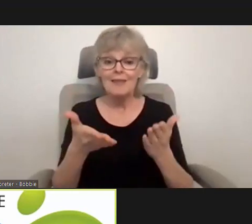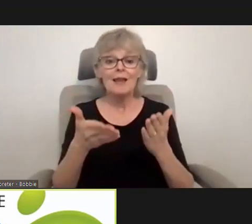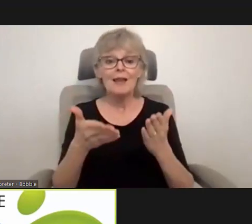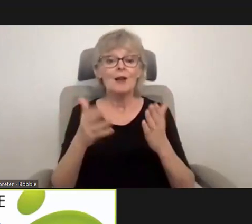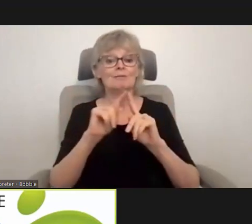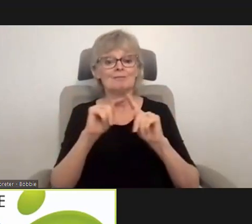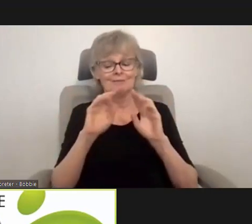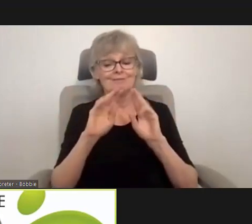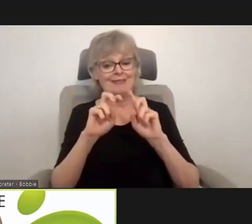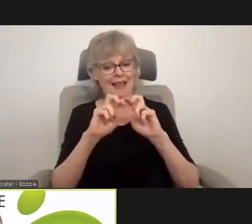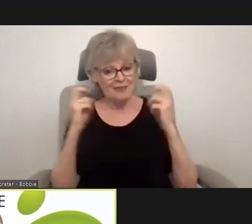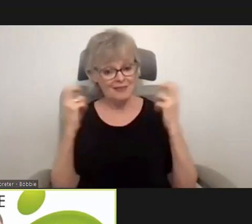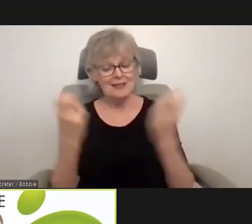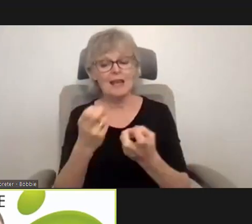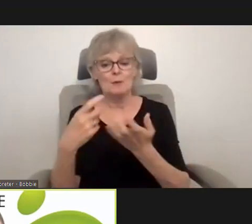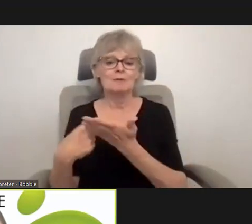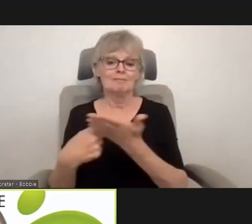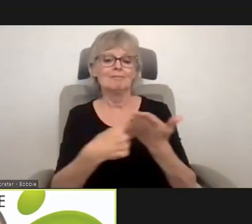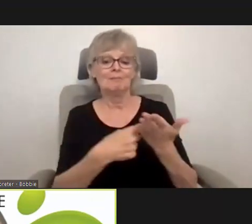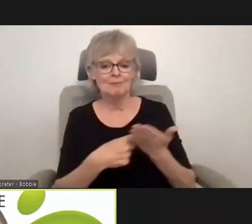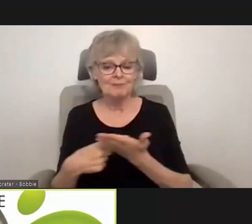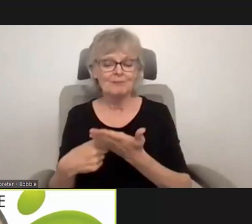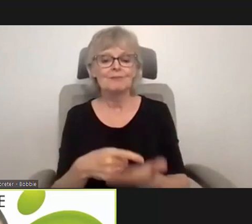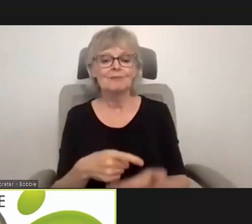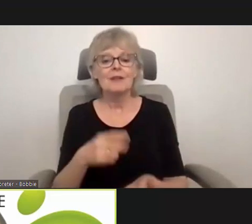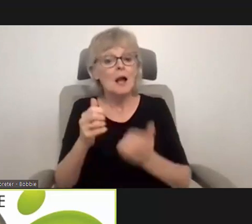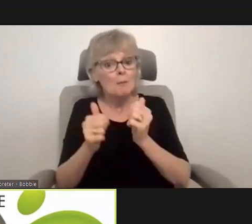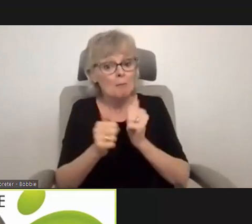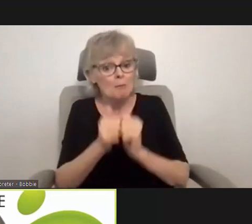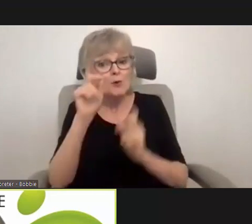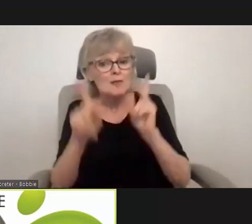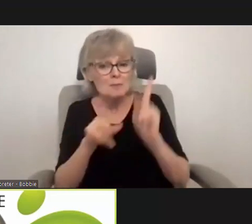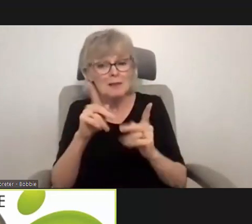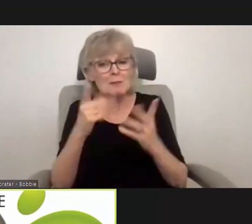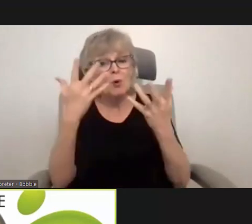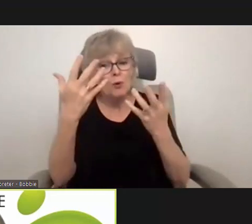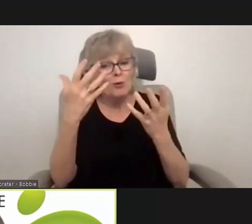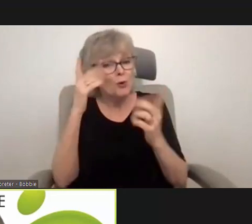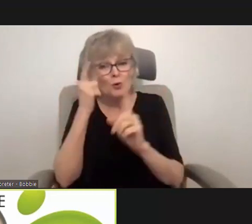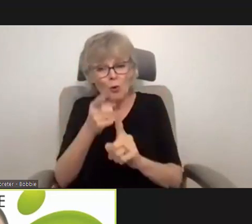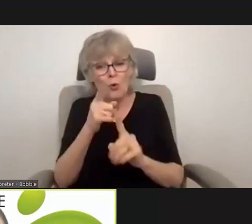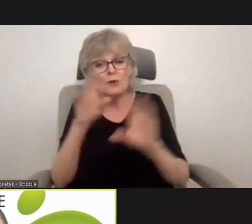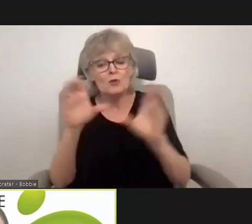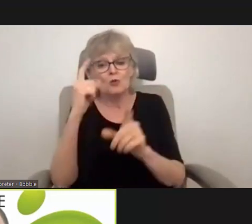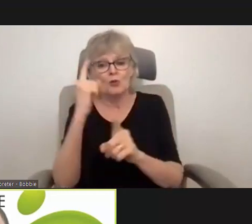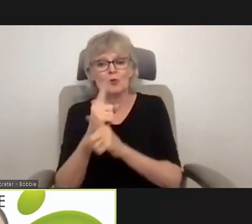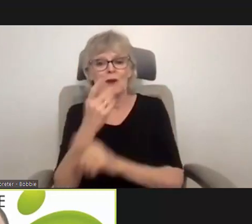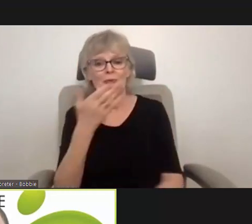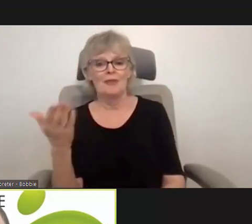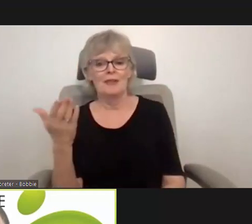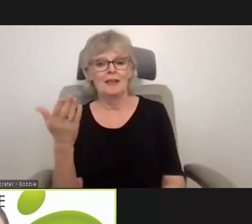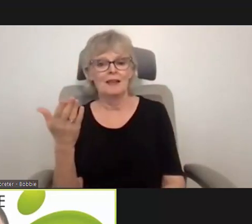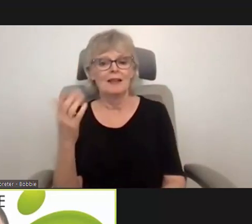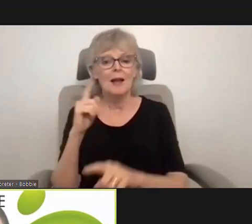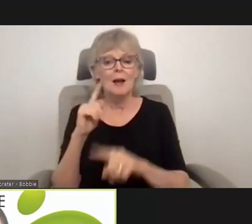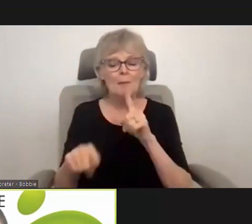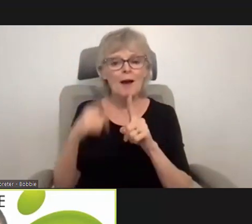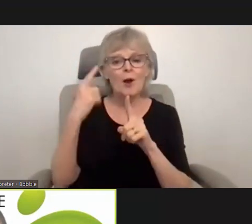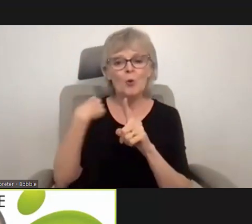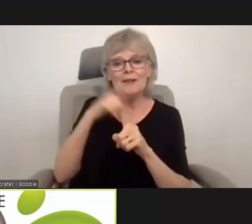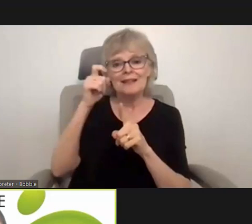them. We found most people want to do the right thing. They just need to know what the right